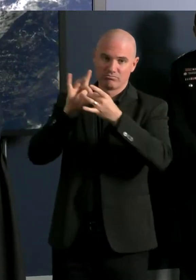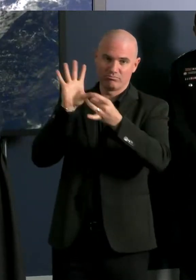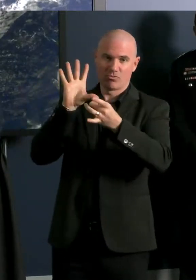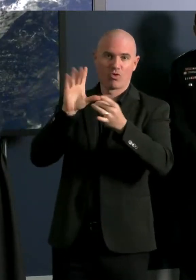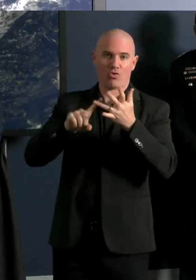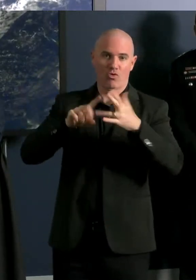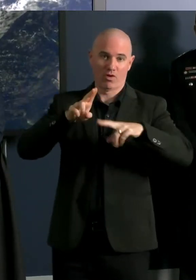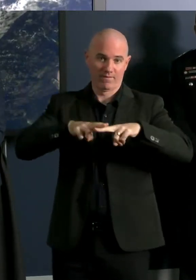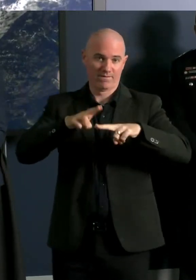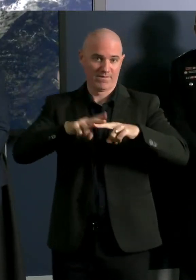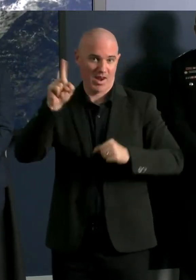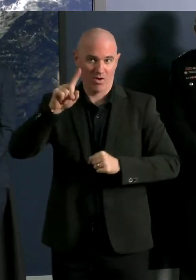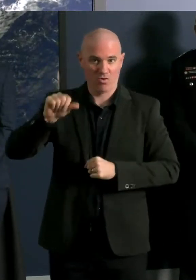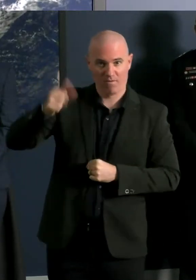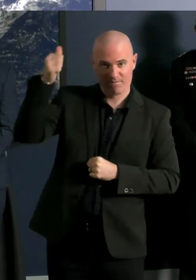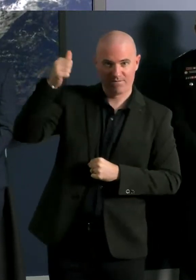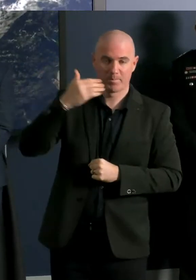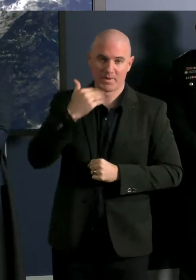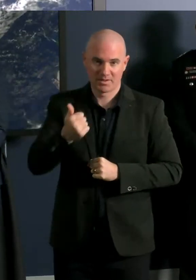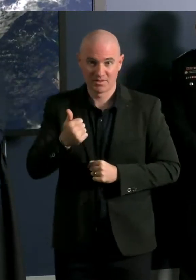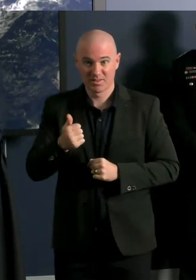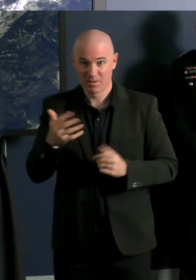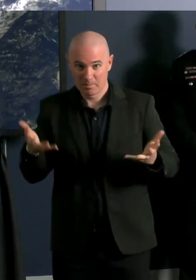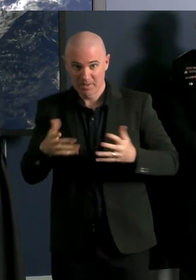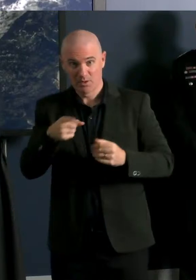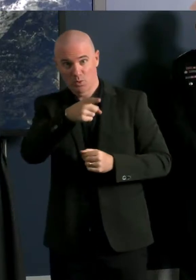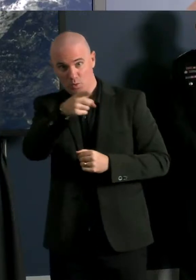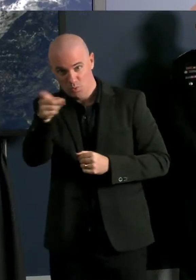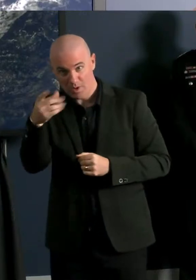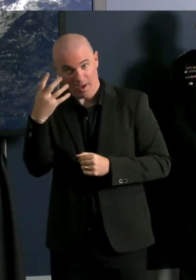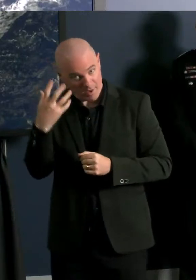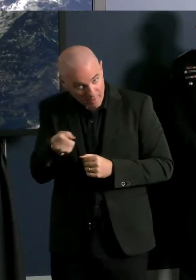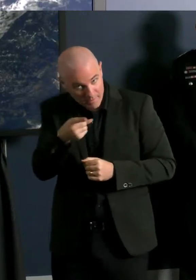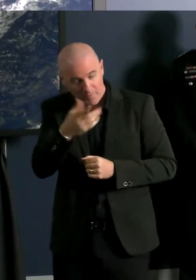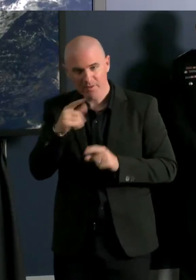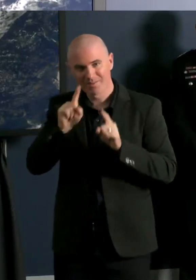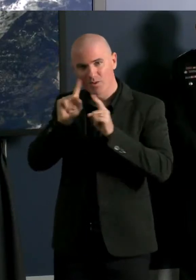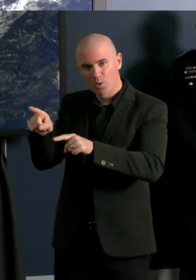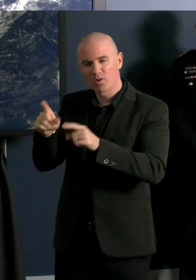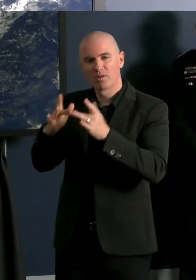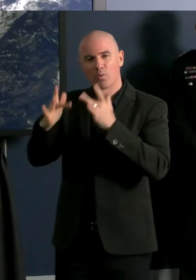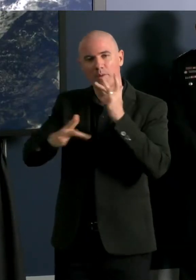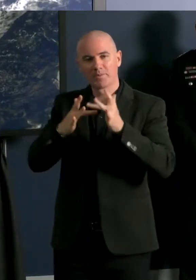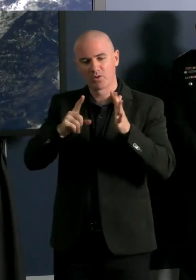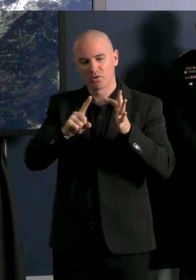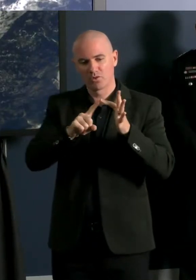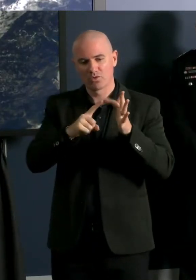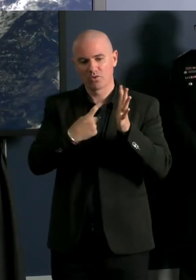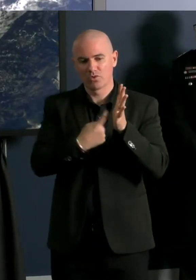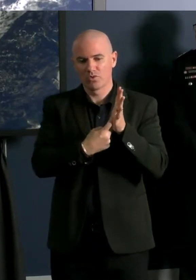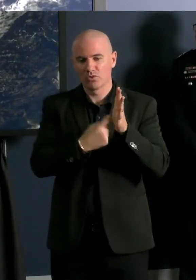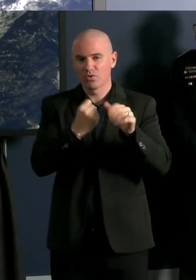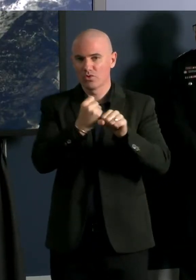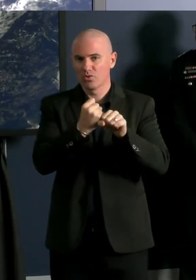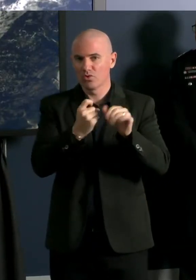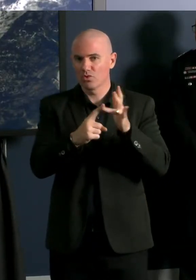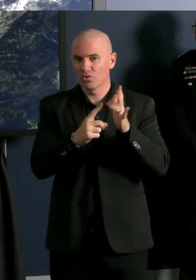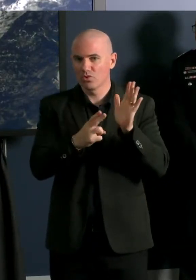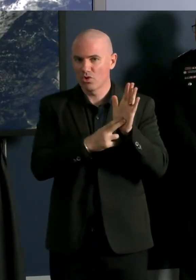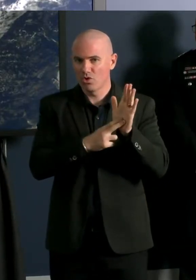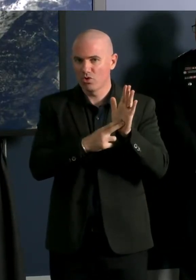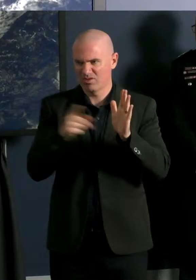rooftop solar to go now to the Ergon website and seek appropriate information about how to do that